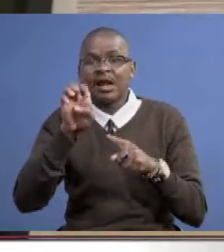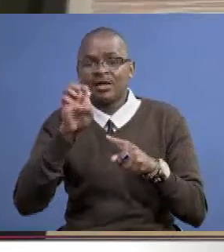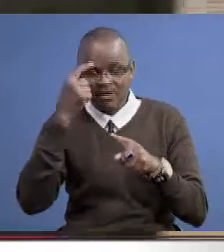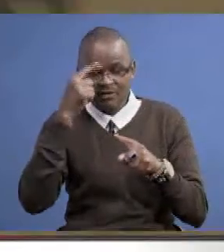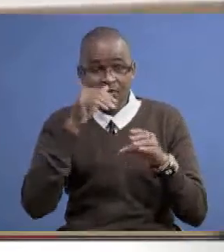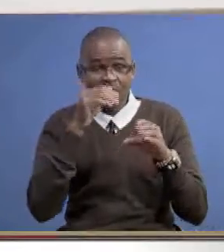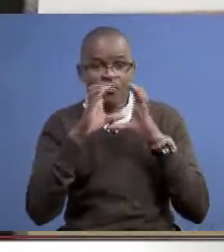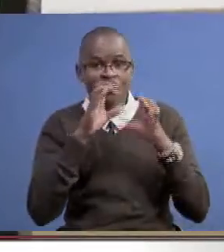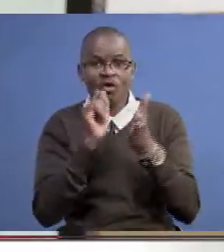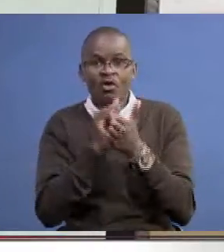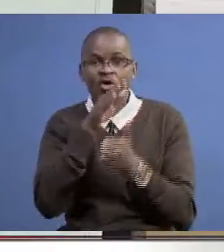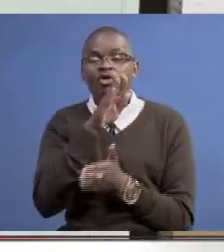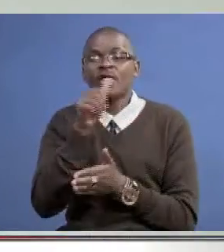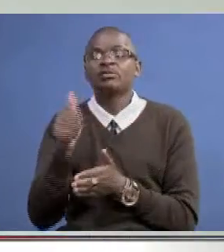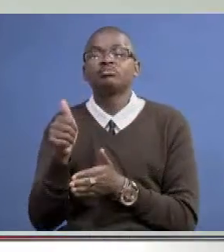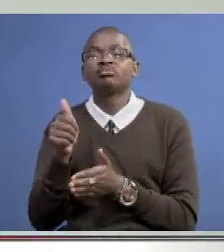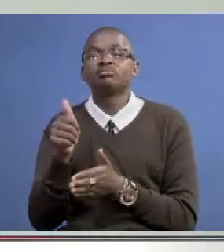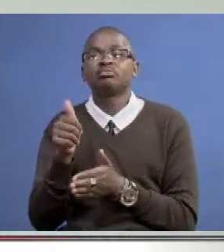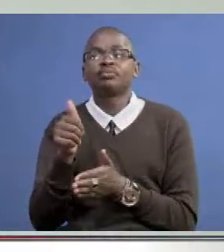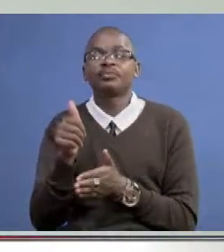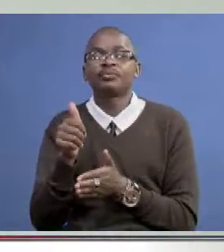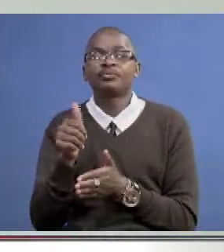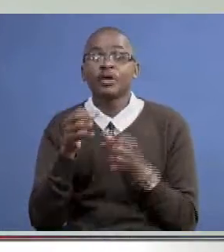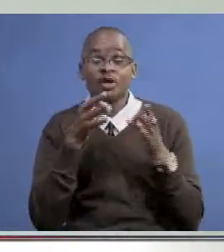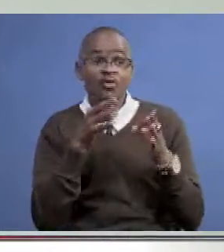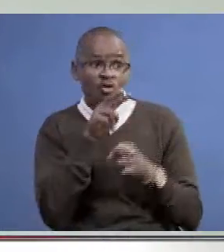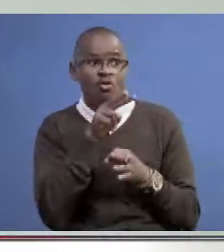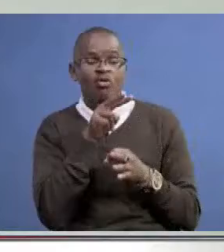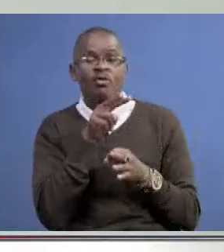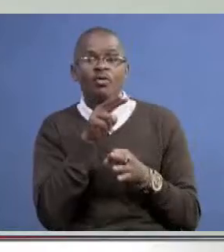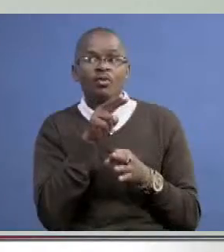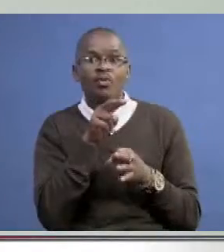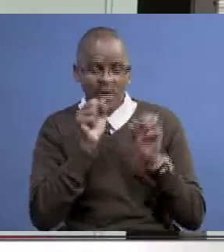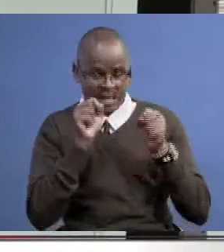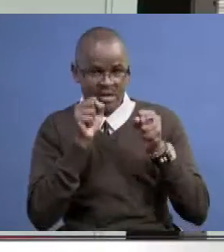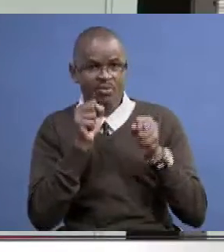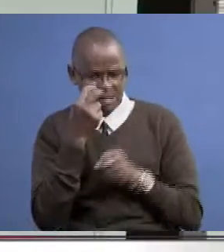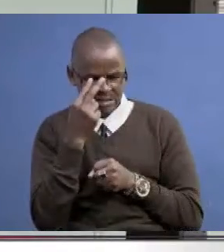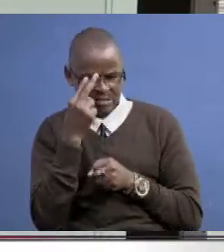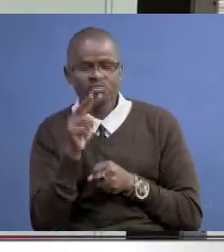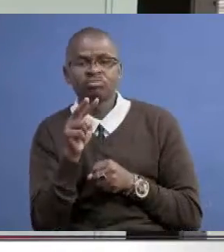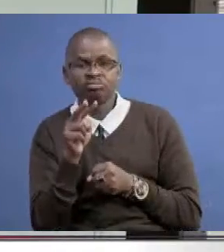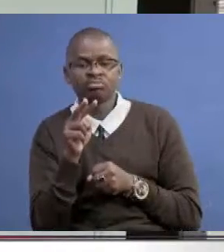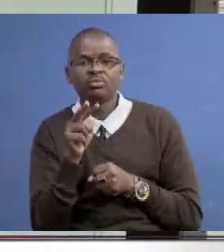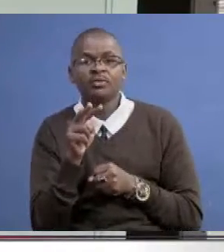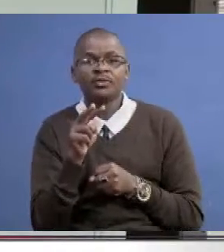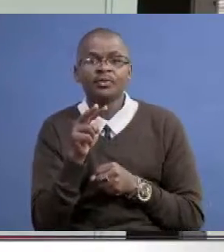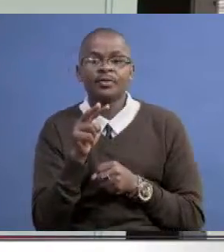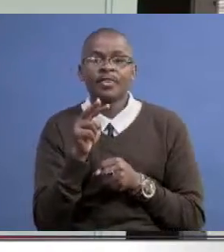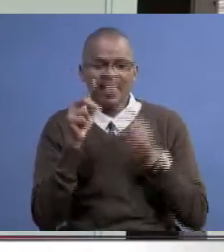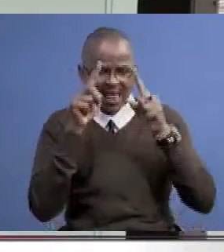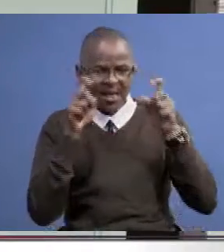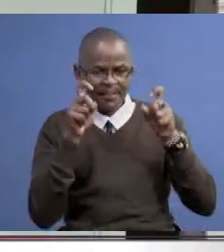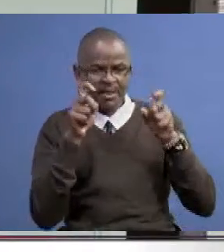help from a clinical officer on the other hand. If you want to look at the ear, I will be able to see. Just the picture